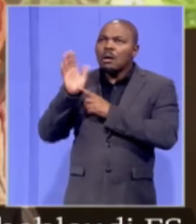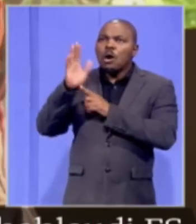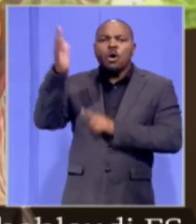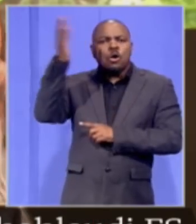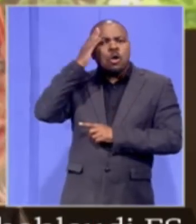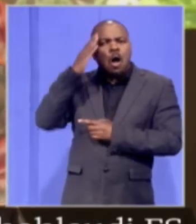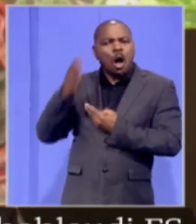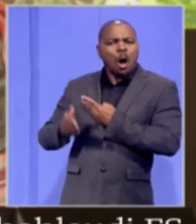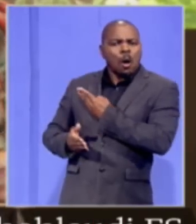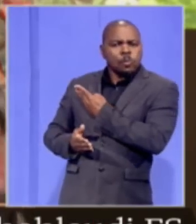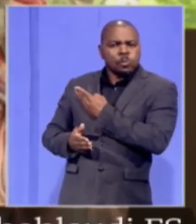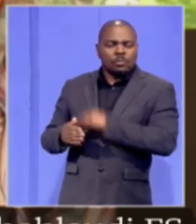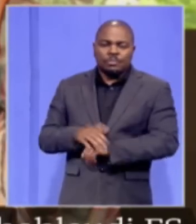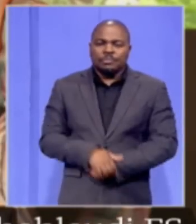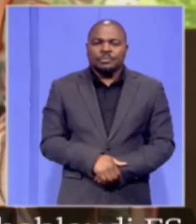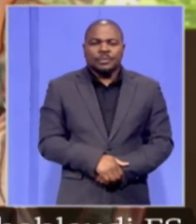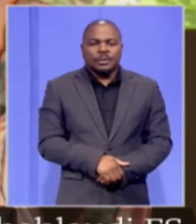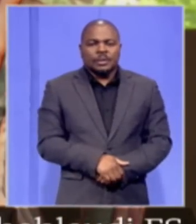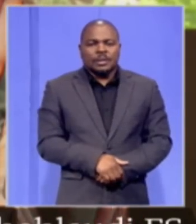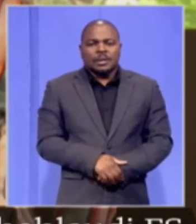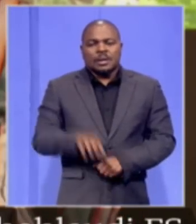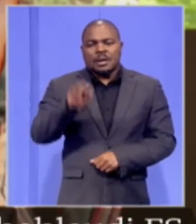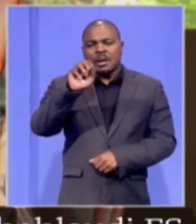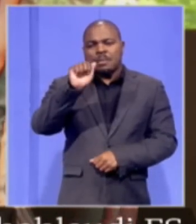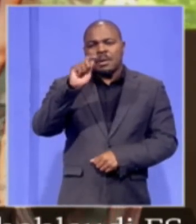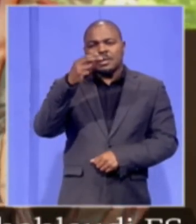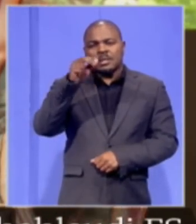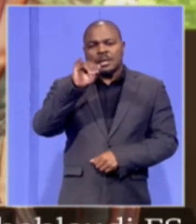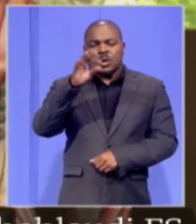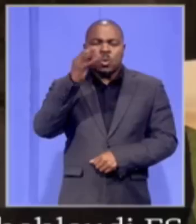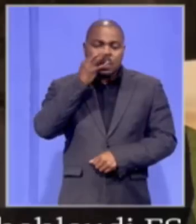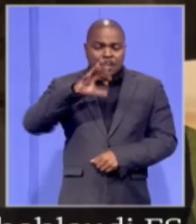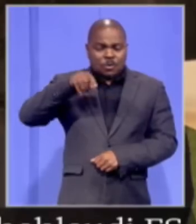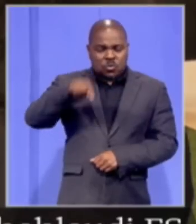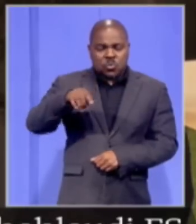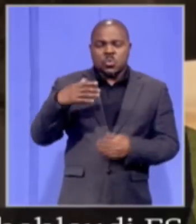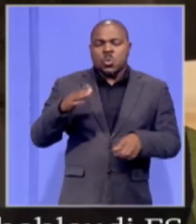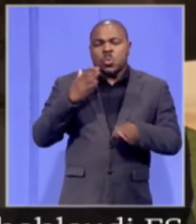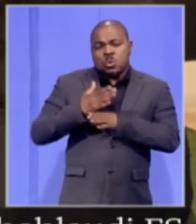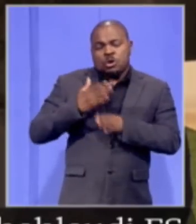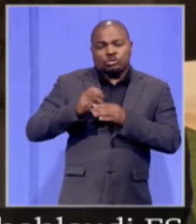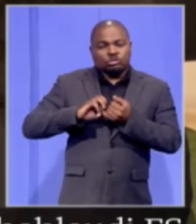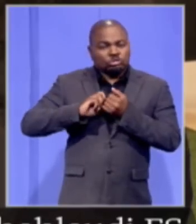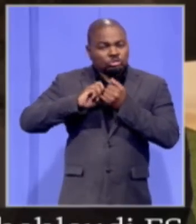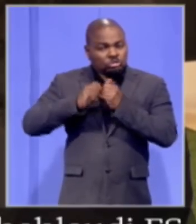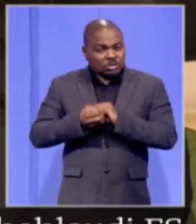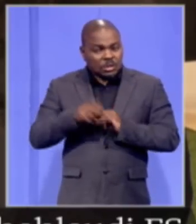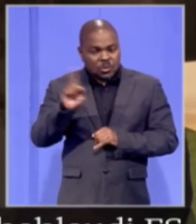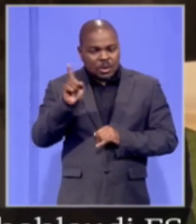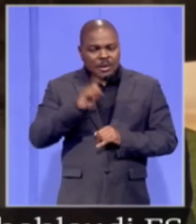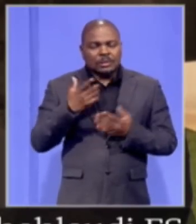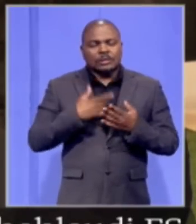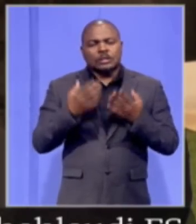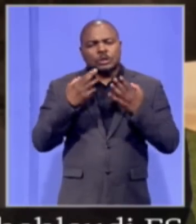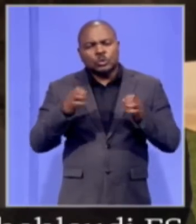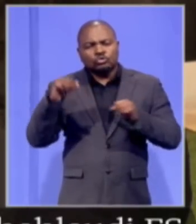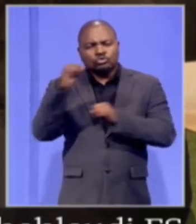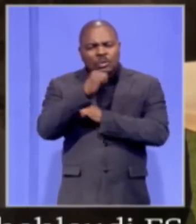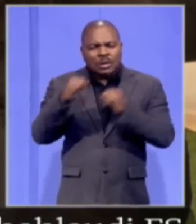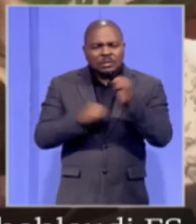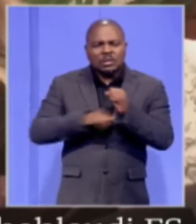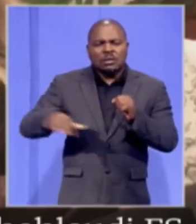teng. Letsoa Mathai o boetse a hlalosa ha province e le mosebetsing o matla wa ho ntlafatsa meralo ya motheo le